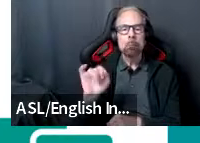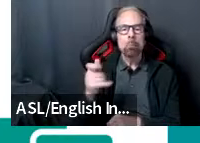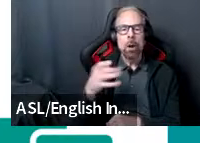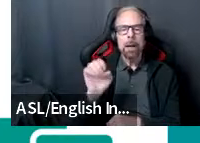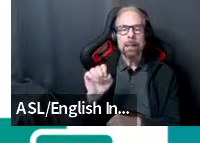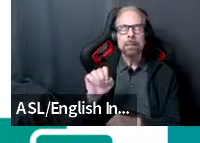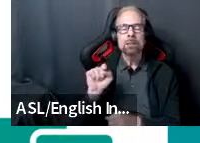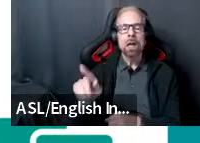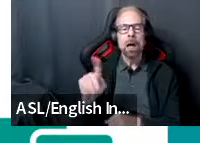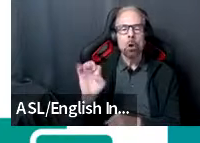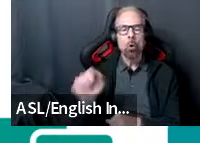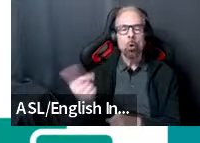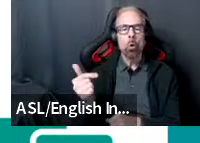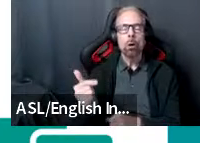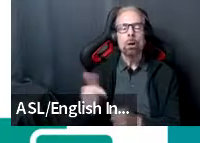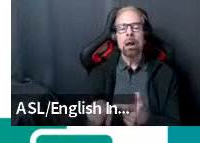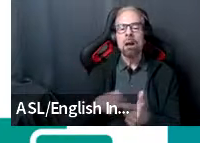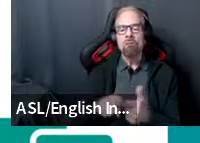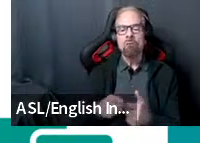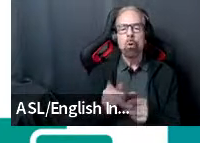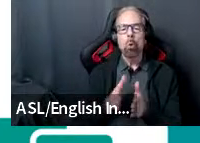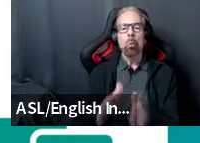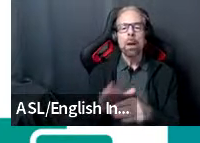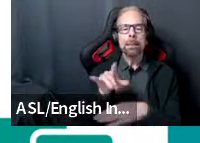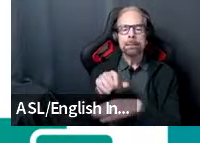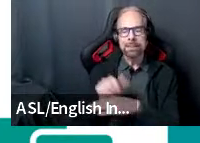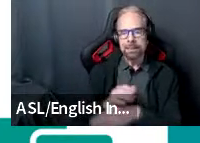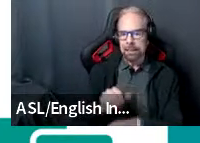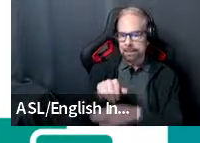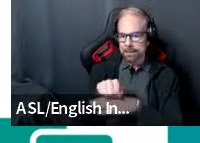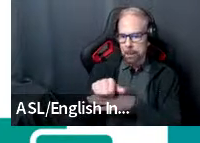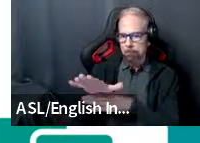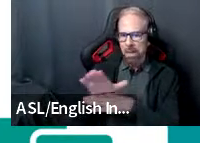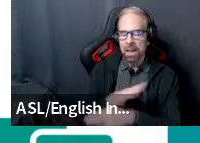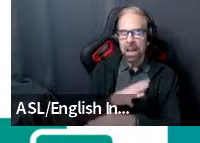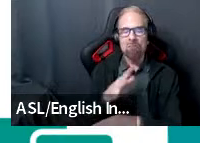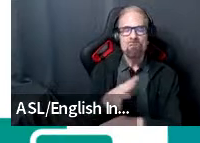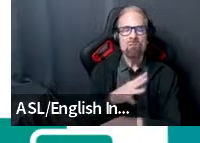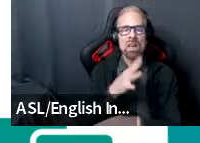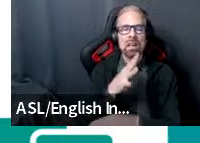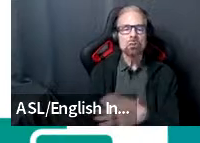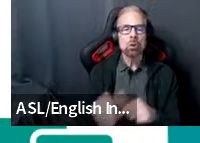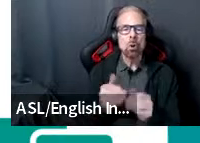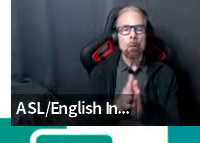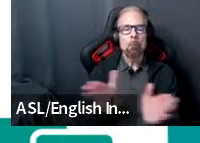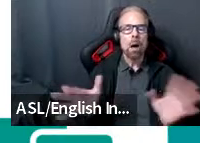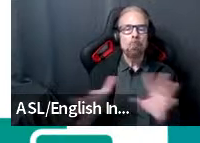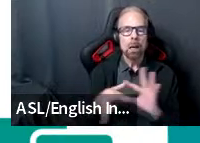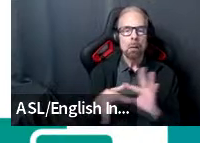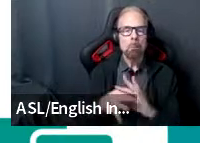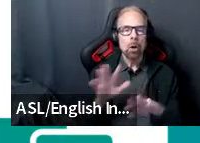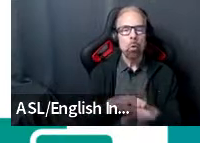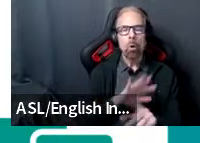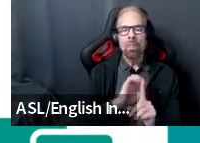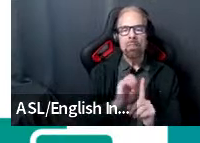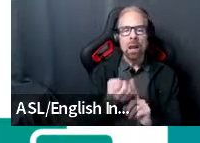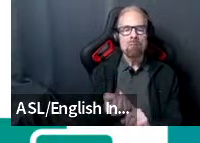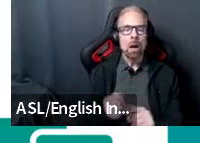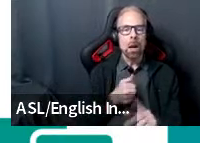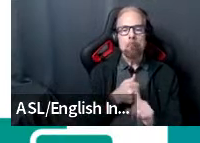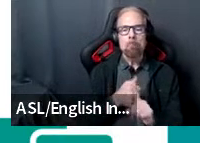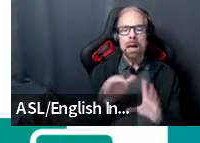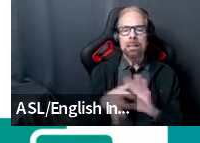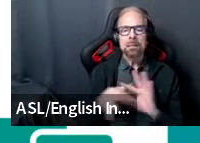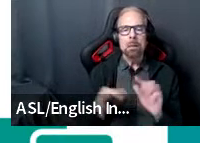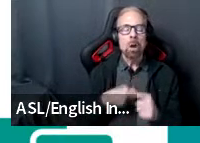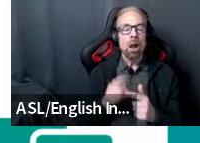www.interstatebridge.org/draft-SEIS for the ways to submit official public comment on the draft supplemental environmental impact statement. Verbal public comment will